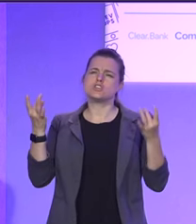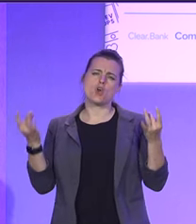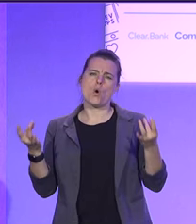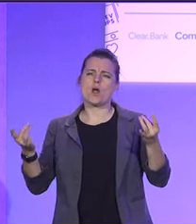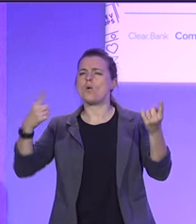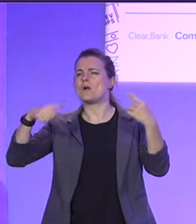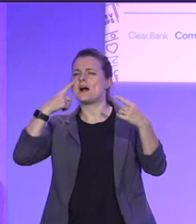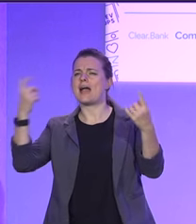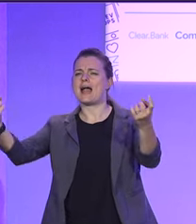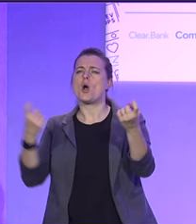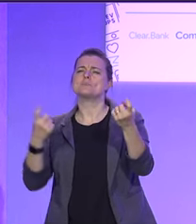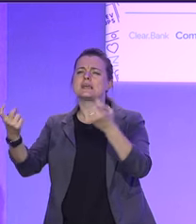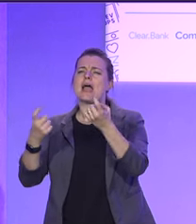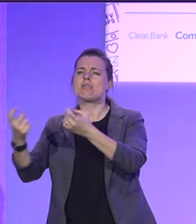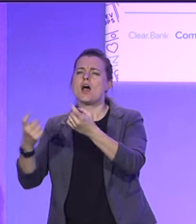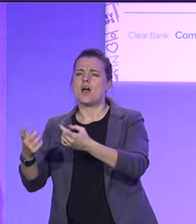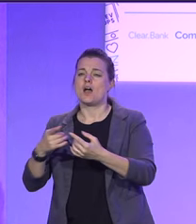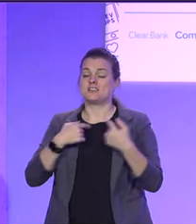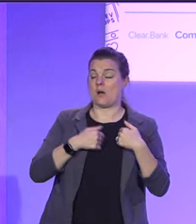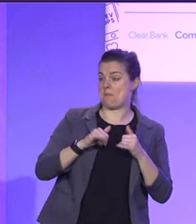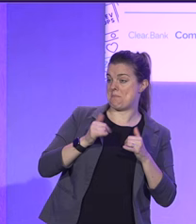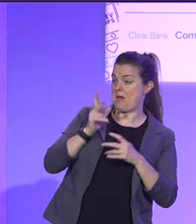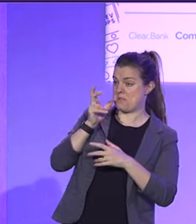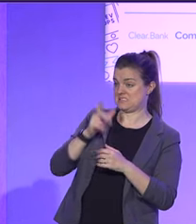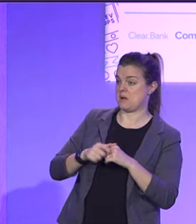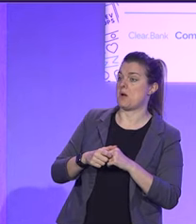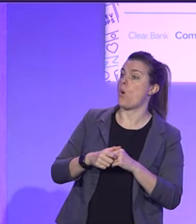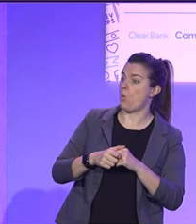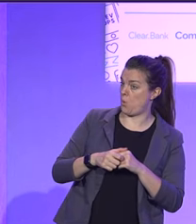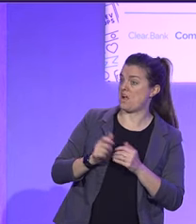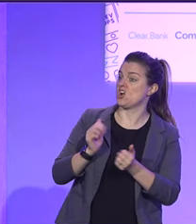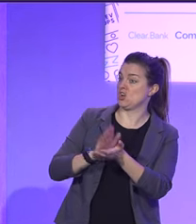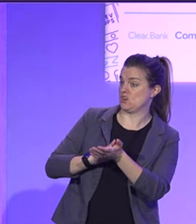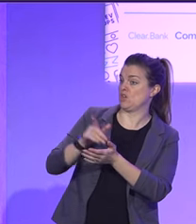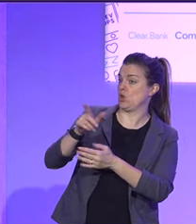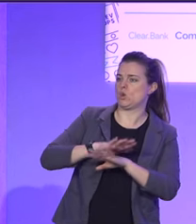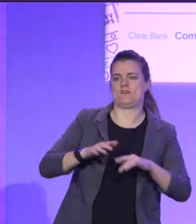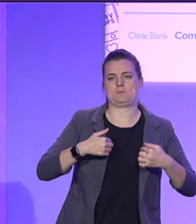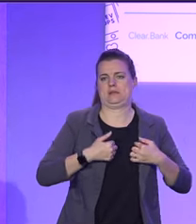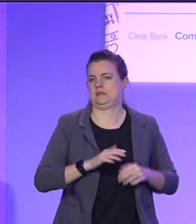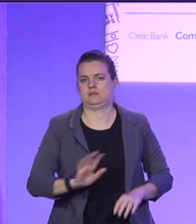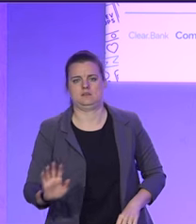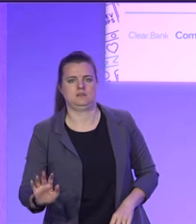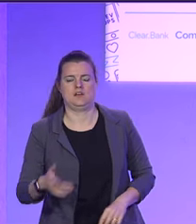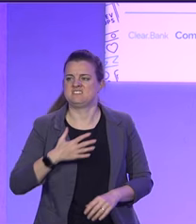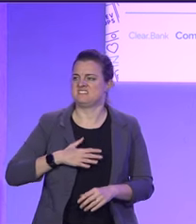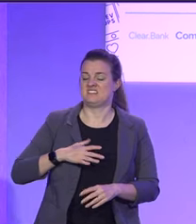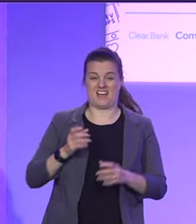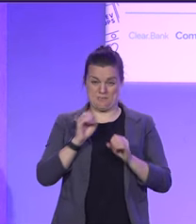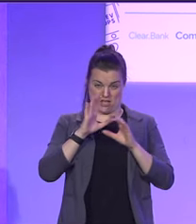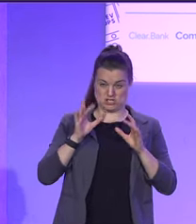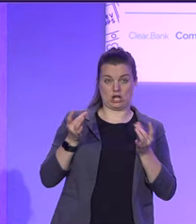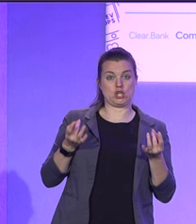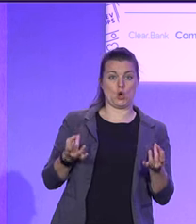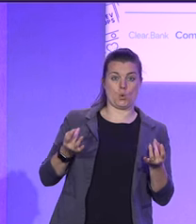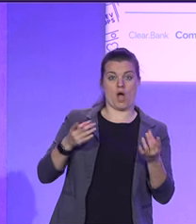well, not just, oh, my company is the worst. But I would say, in short, the people, as I said in the beginning, that